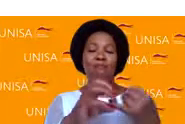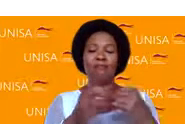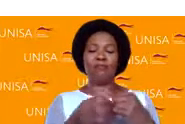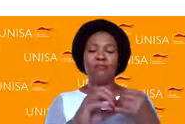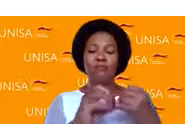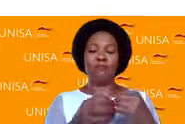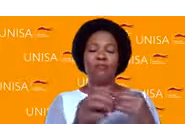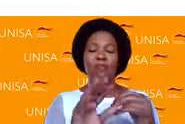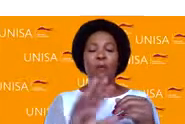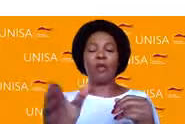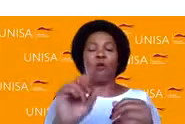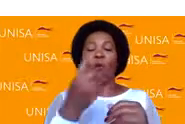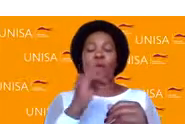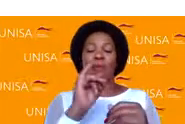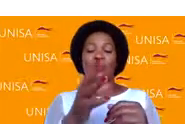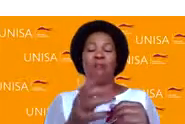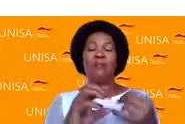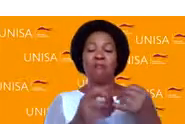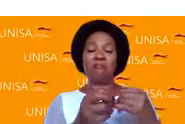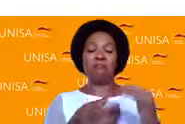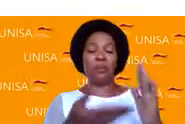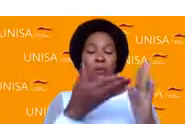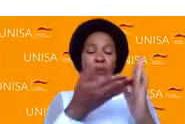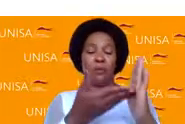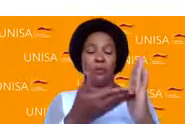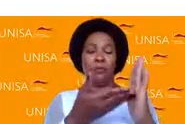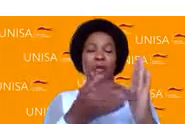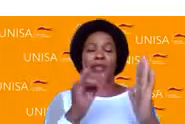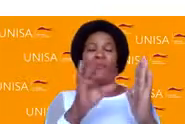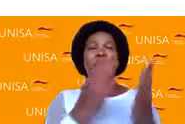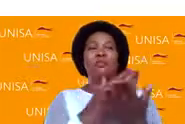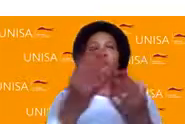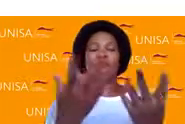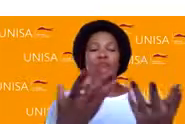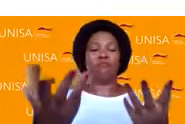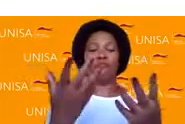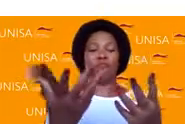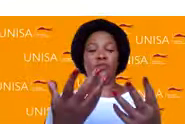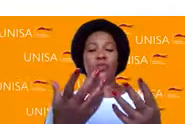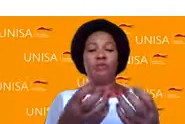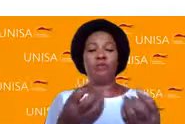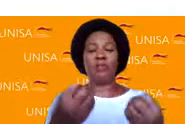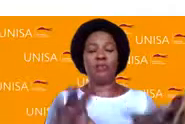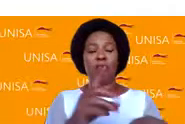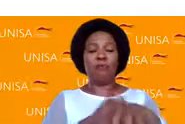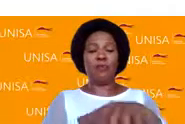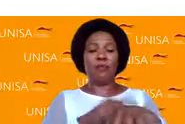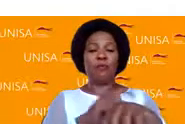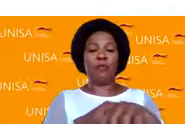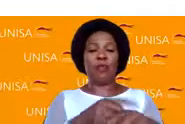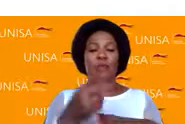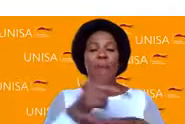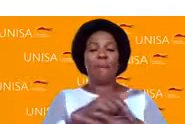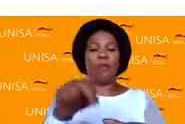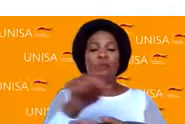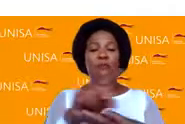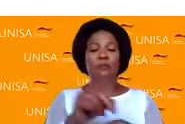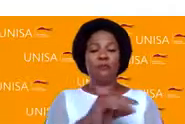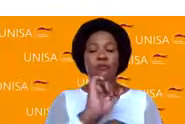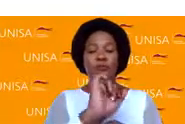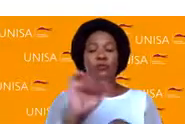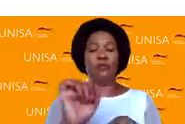attempts been made available. And remember, some of them might also have a time constraint to it. So really prepare beforehand that you have to